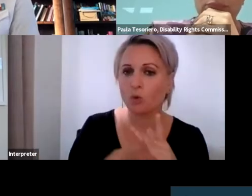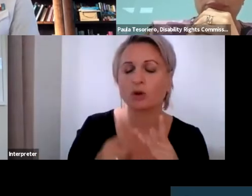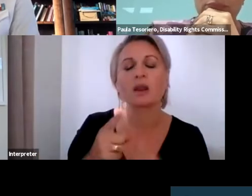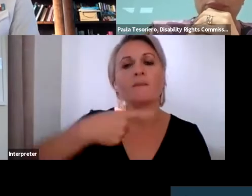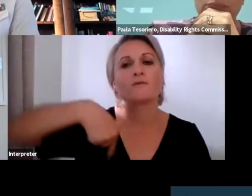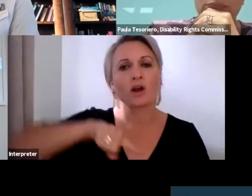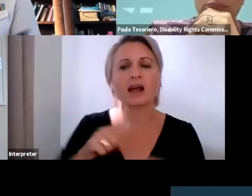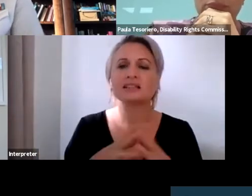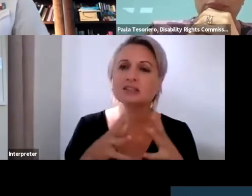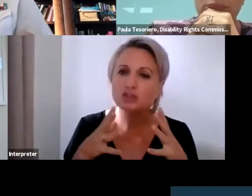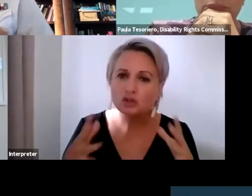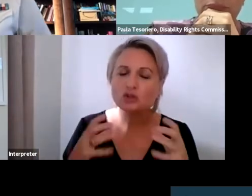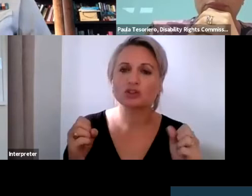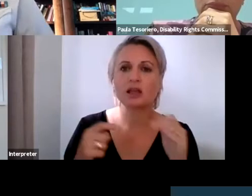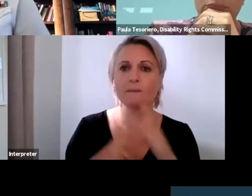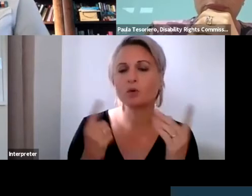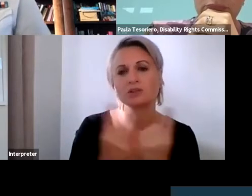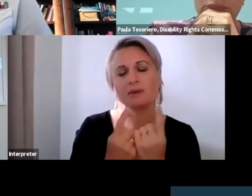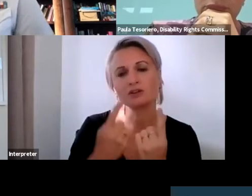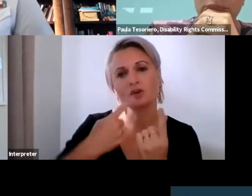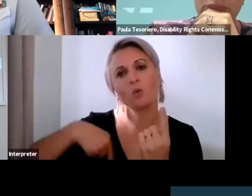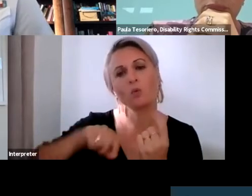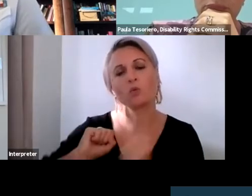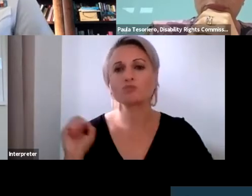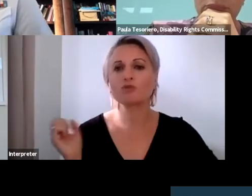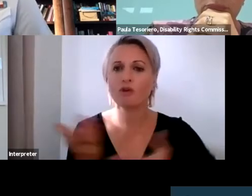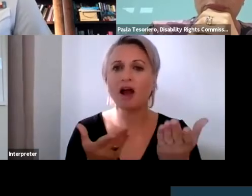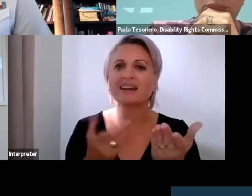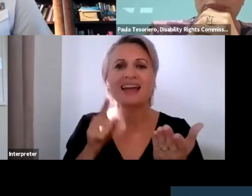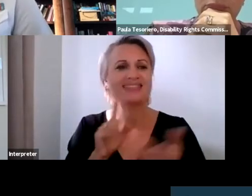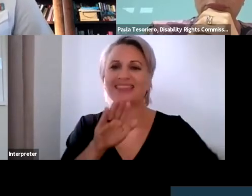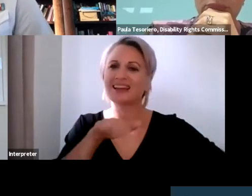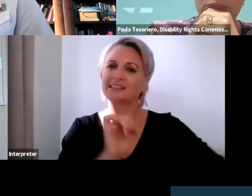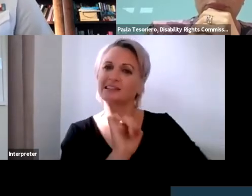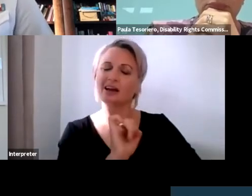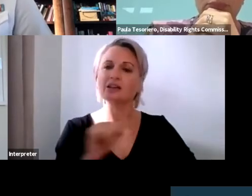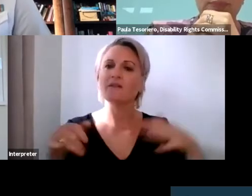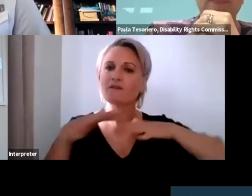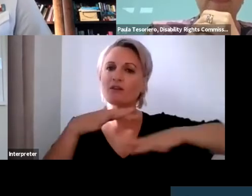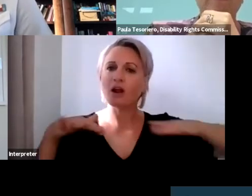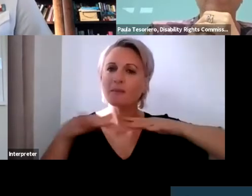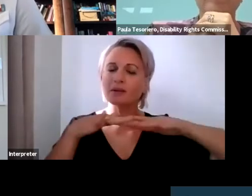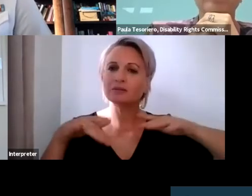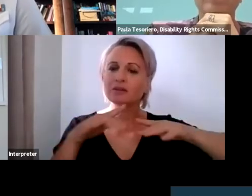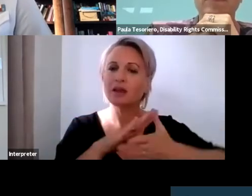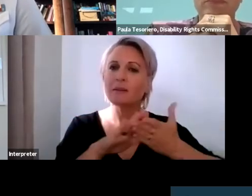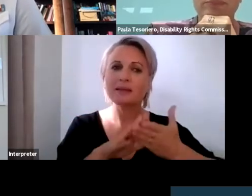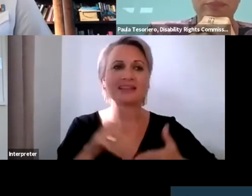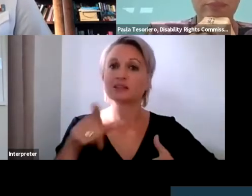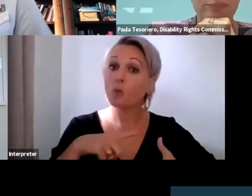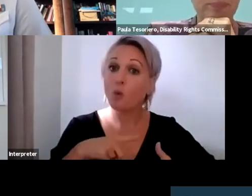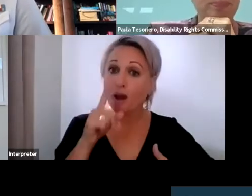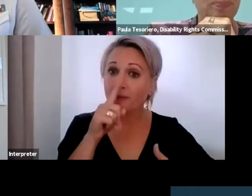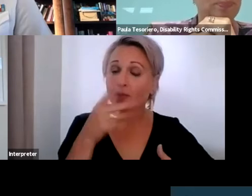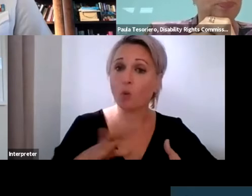massively important to ensure that we do provide that environment, so that when I think about it, it's not just it's why our people want to come and